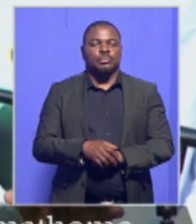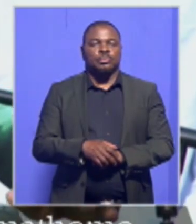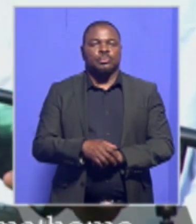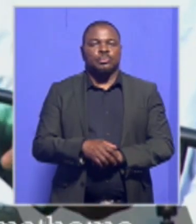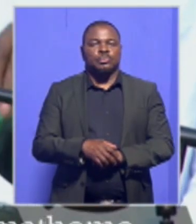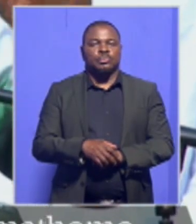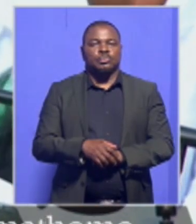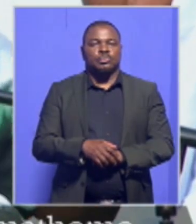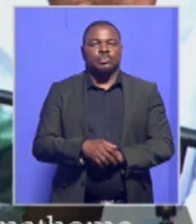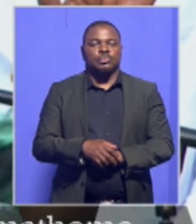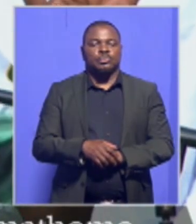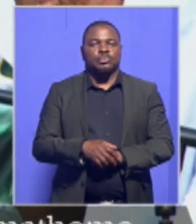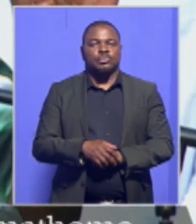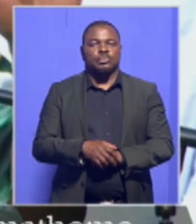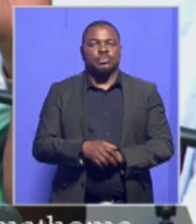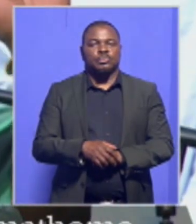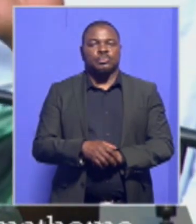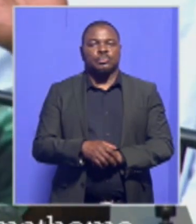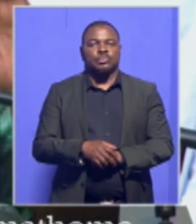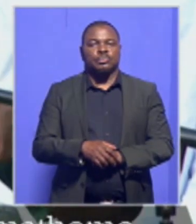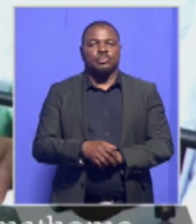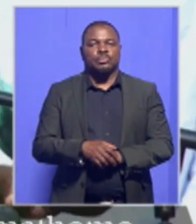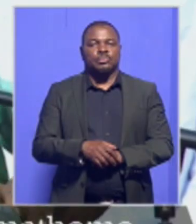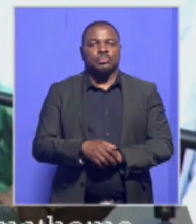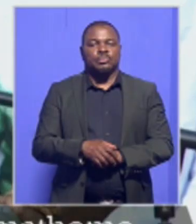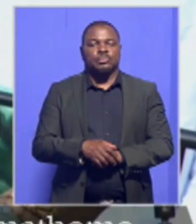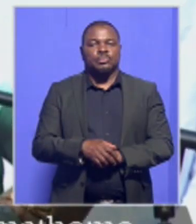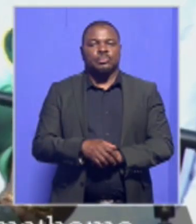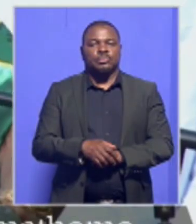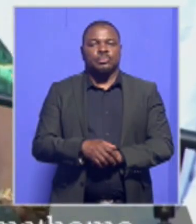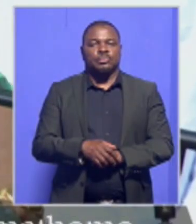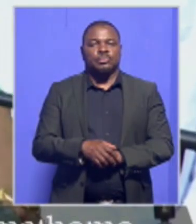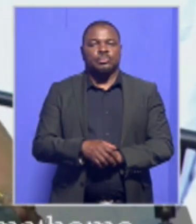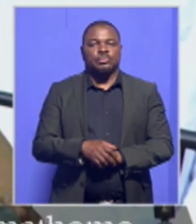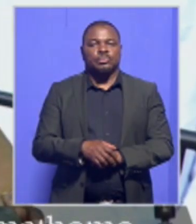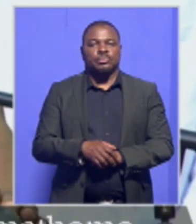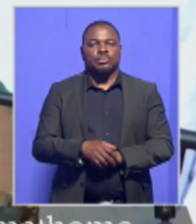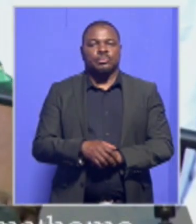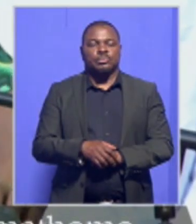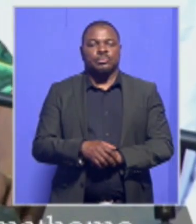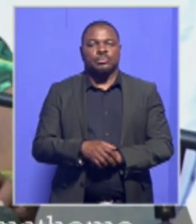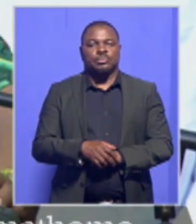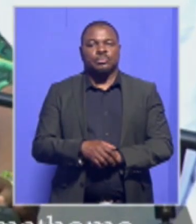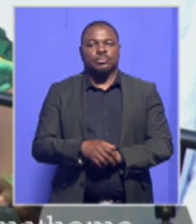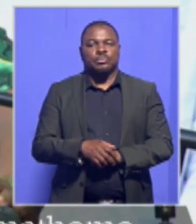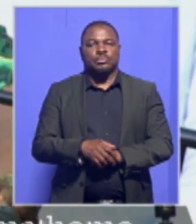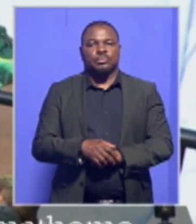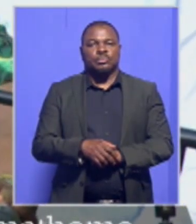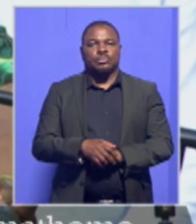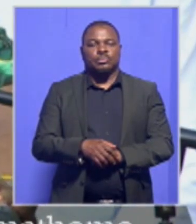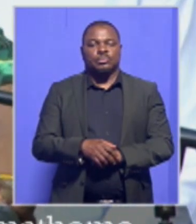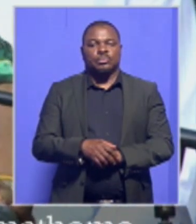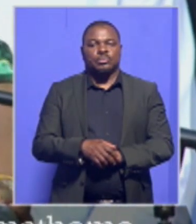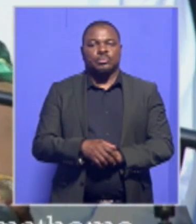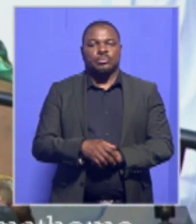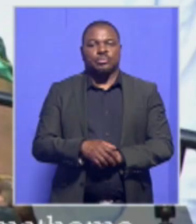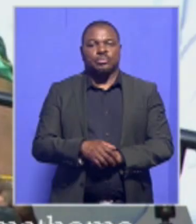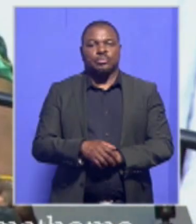bebengakabonika abantu abaningi nami ngavuma ngoba izinto zanamhlanje zenziwa ngenye indlela.